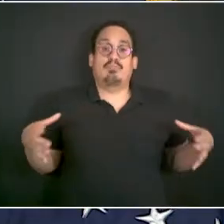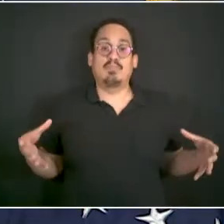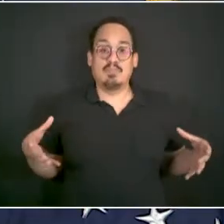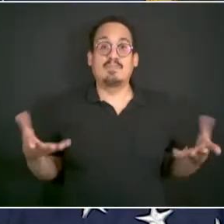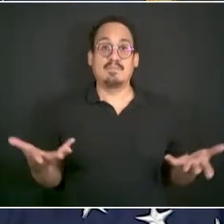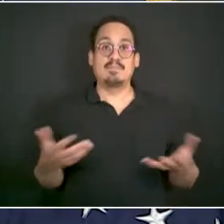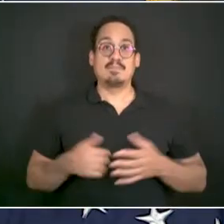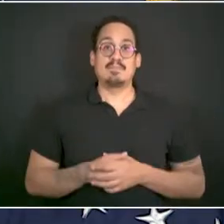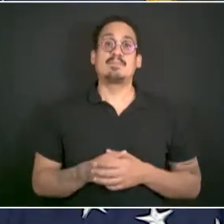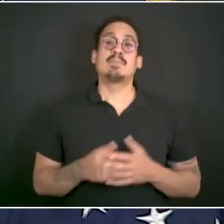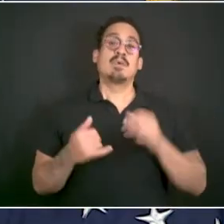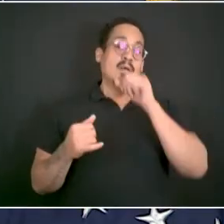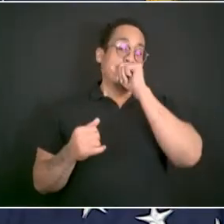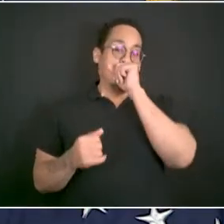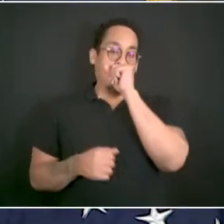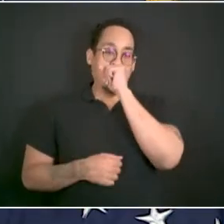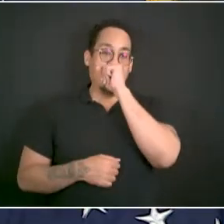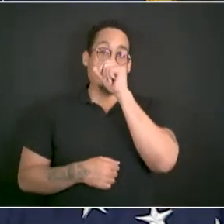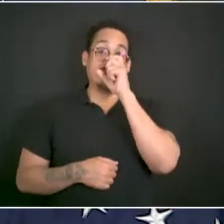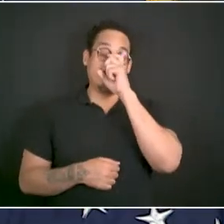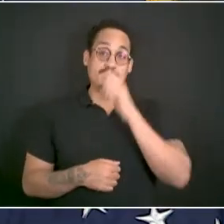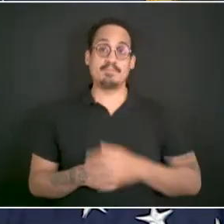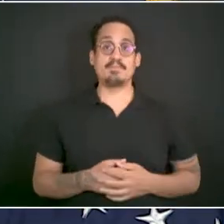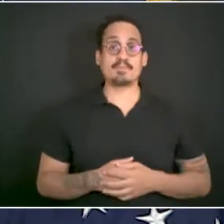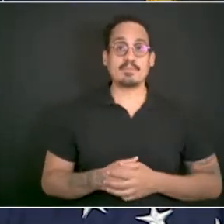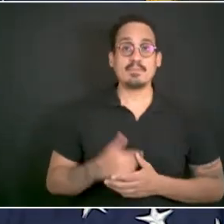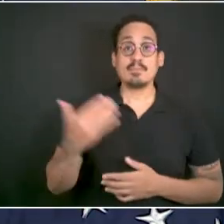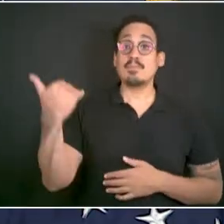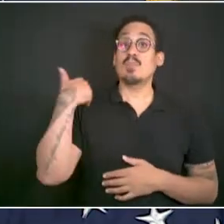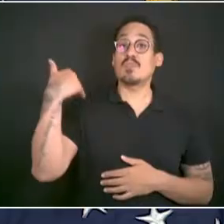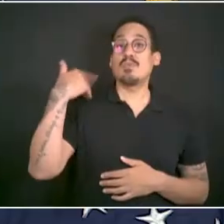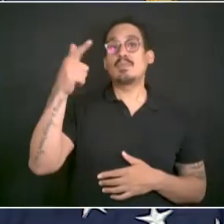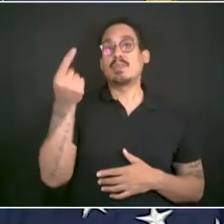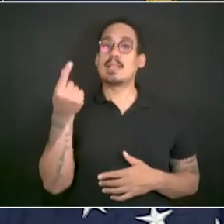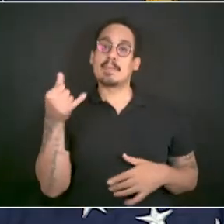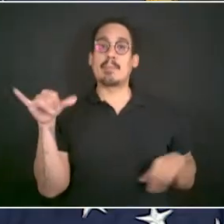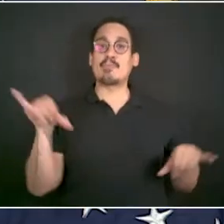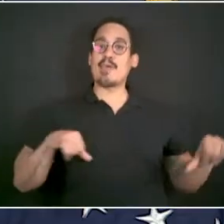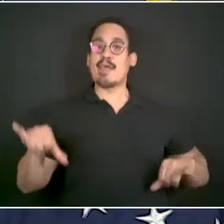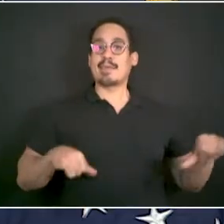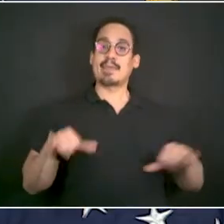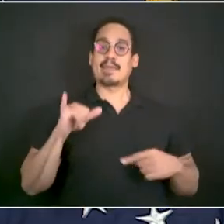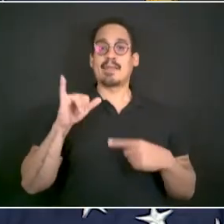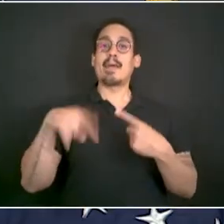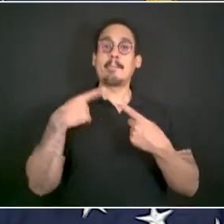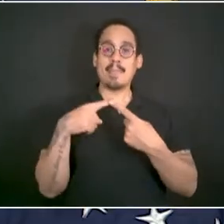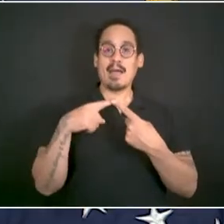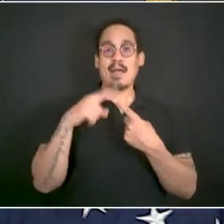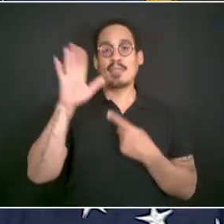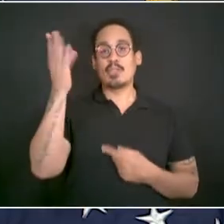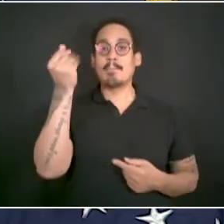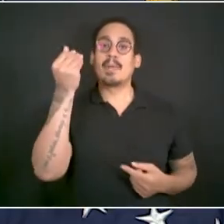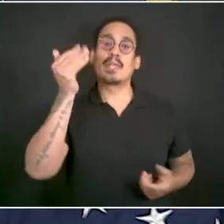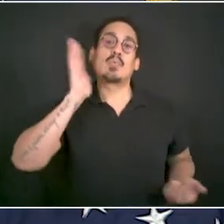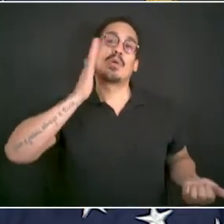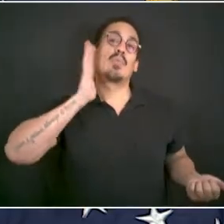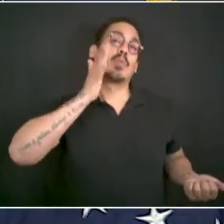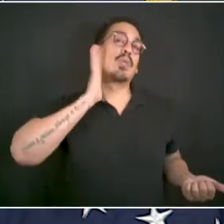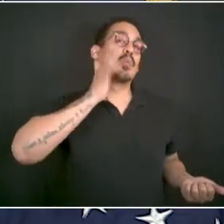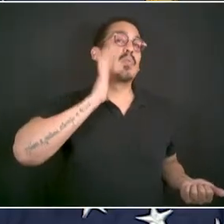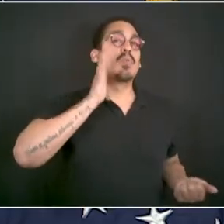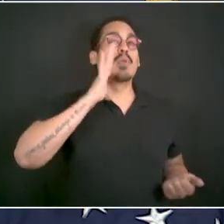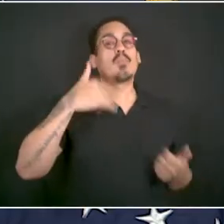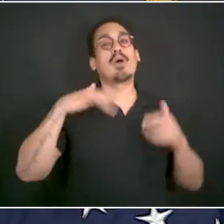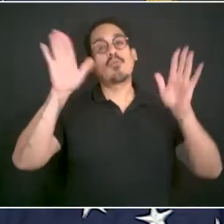bragging about how well they did with the Asylum Seeker Application Help Center. They were saying how great it was. They were talking about,